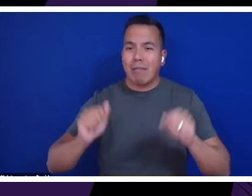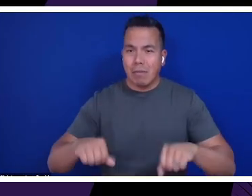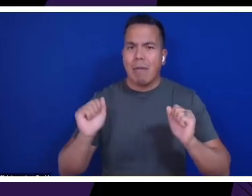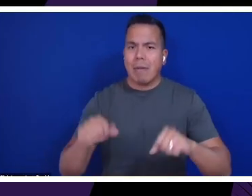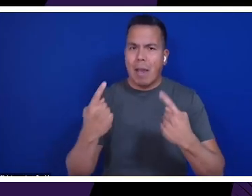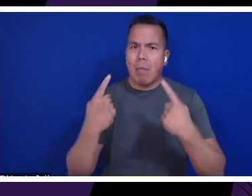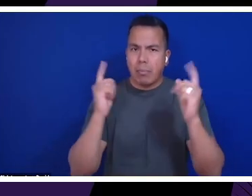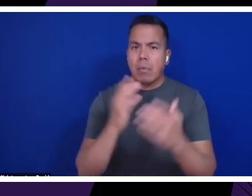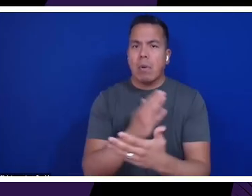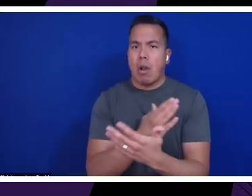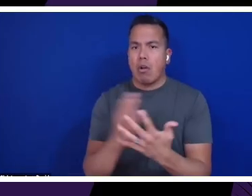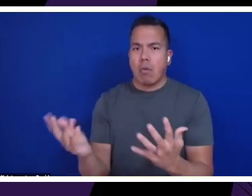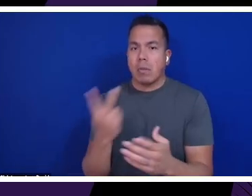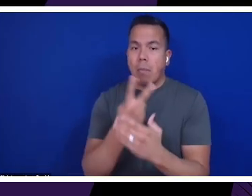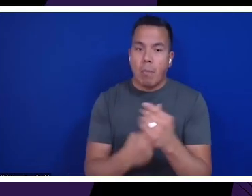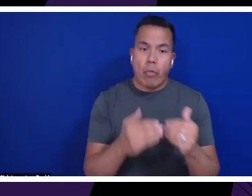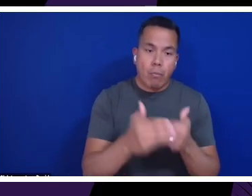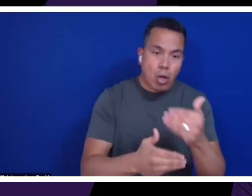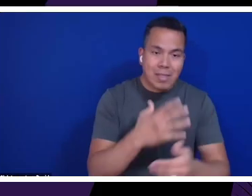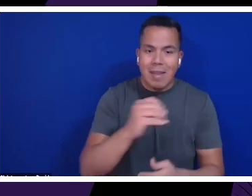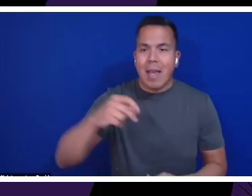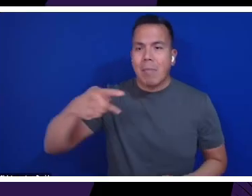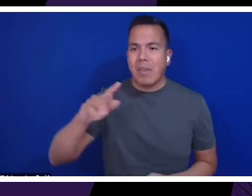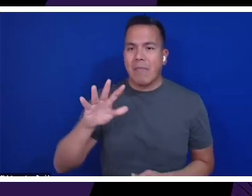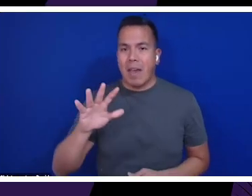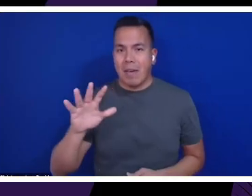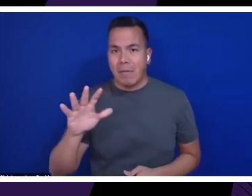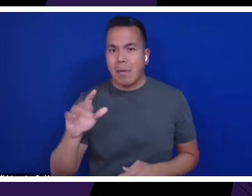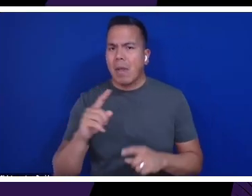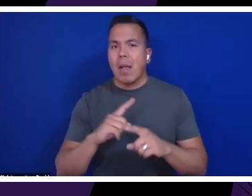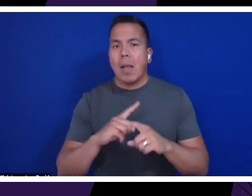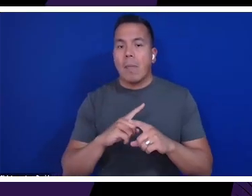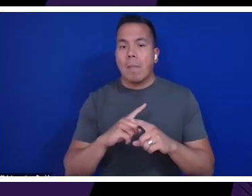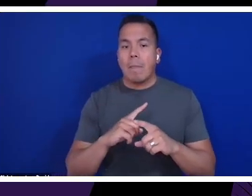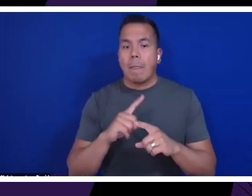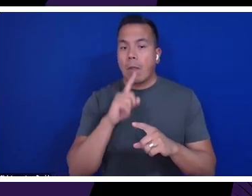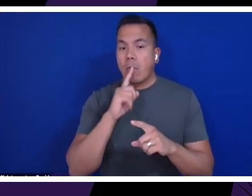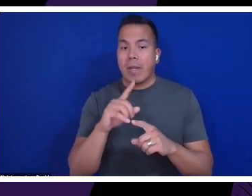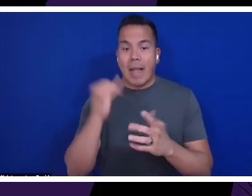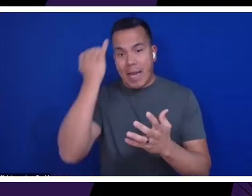and P5.js. The idea was elegant. Take an existing battle-tested